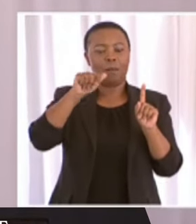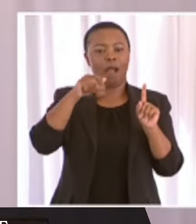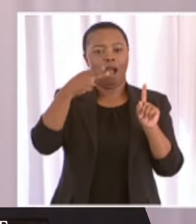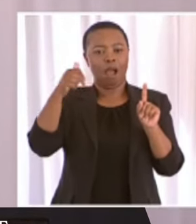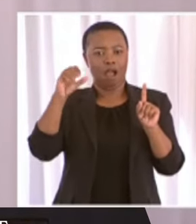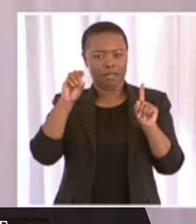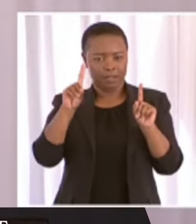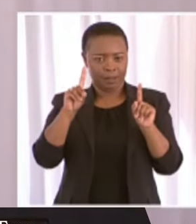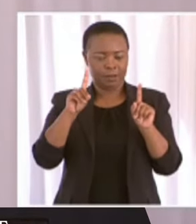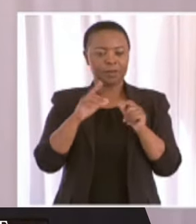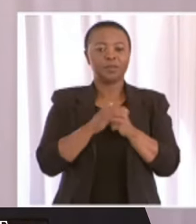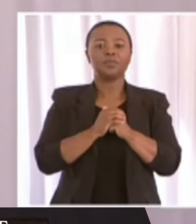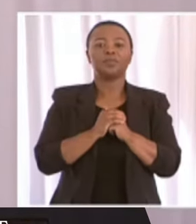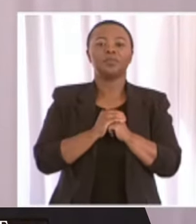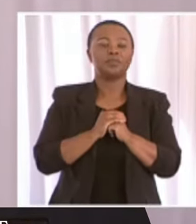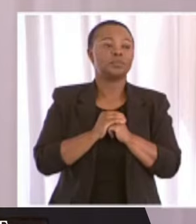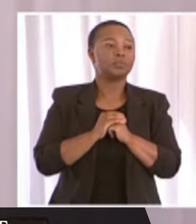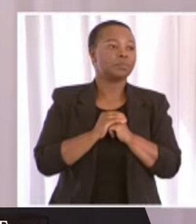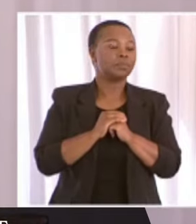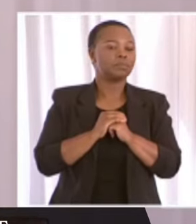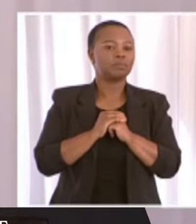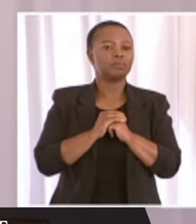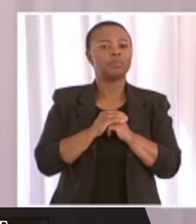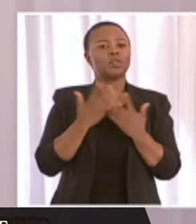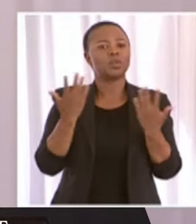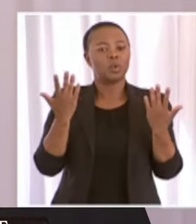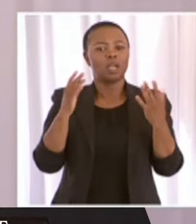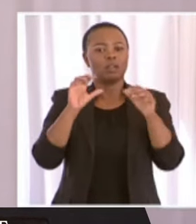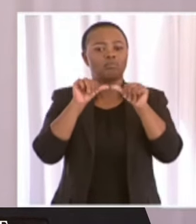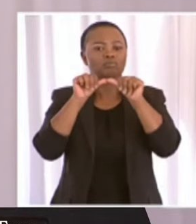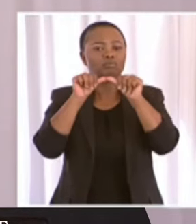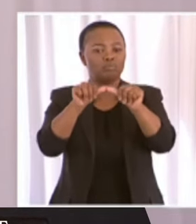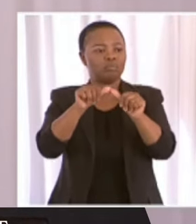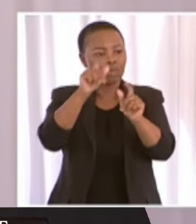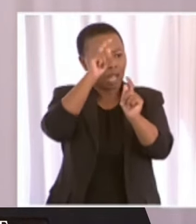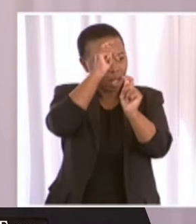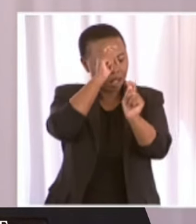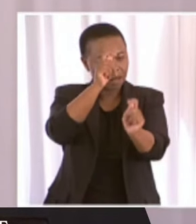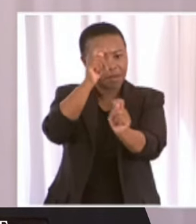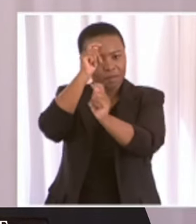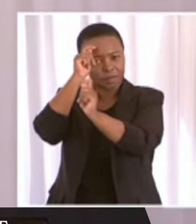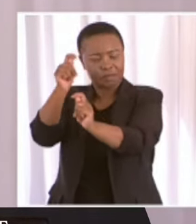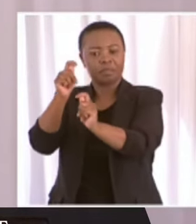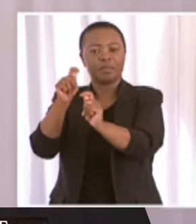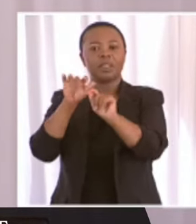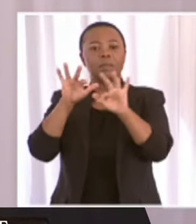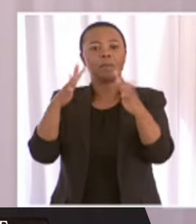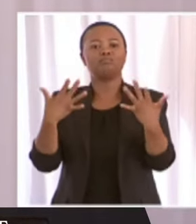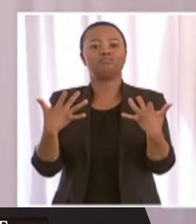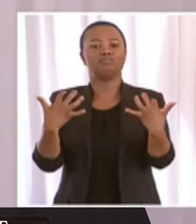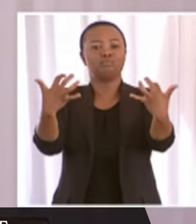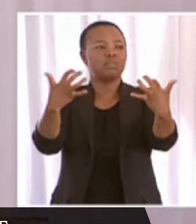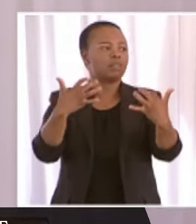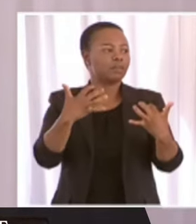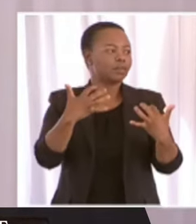Before we proceed, let me just acknowledge a few people. I know there's many people that I've seen this